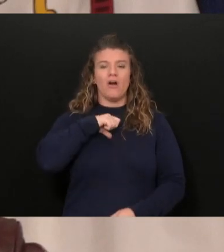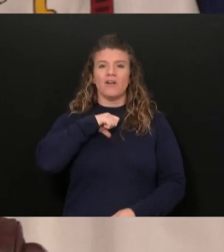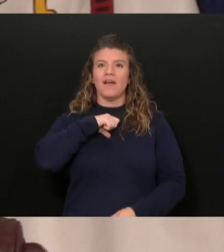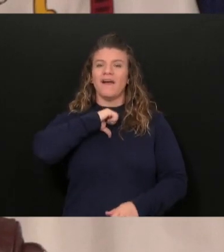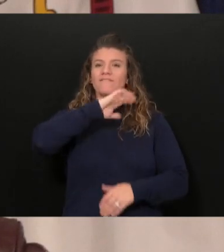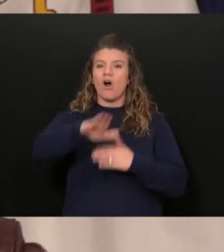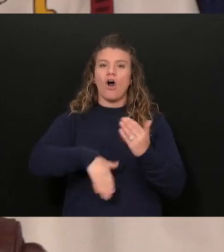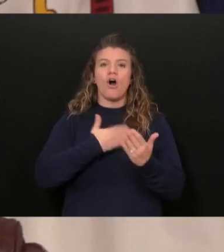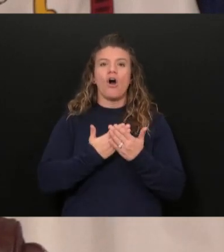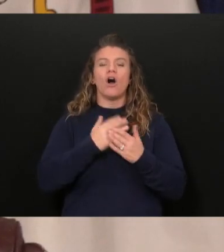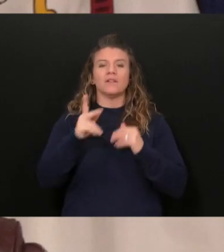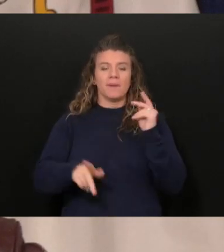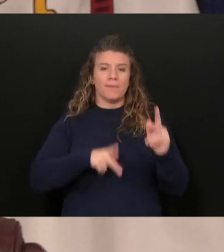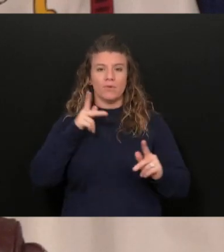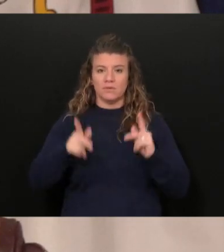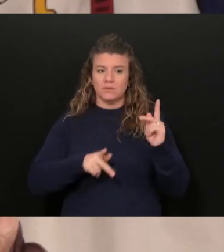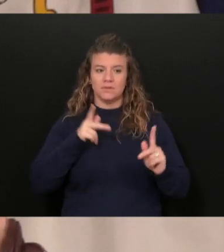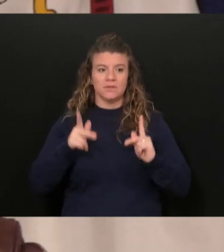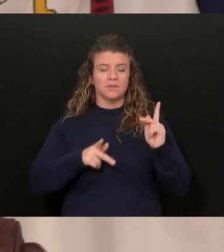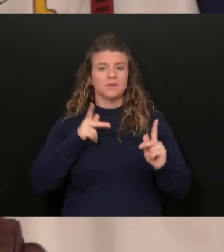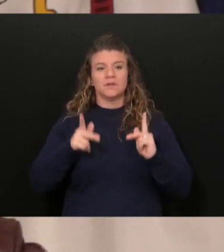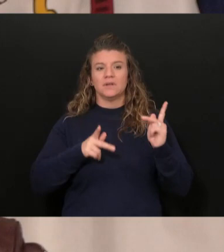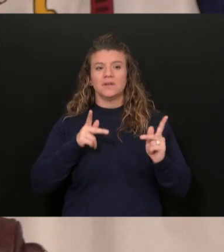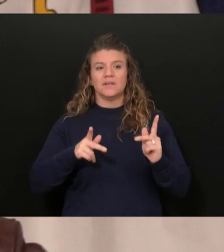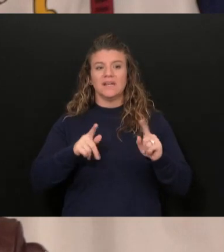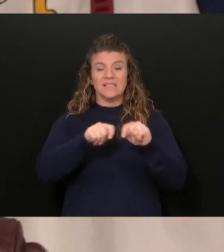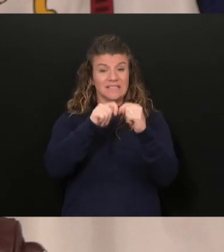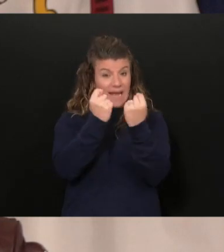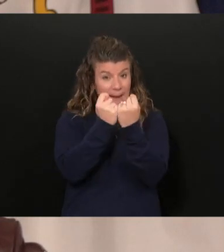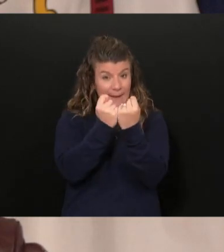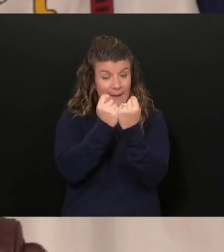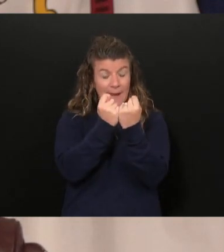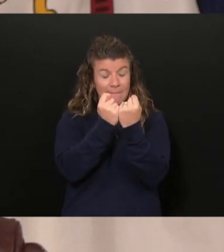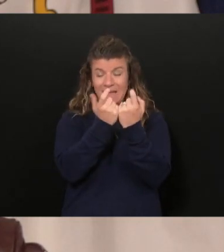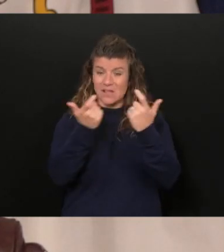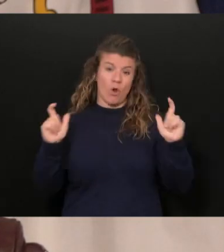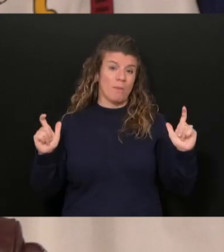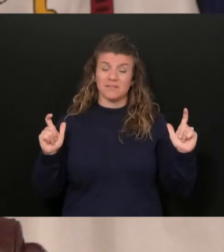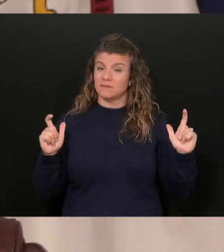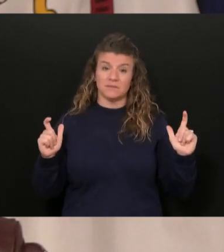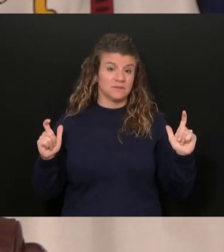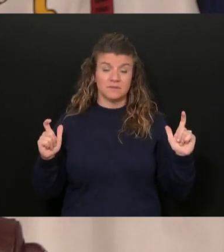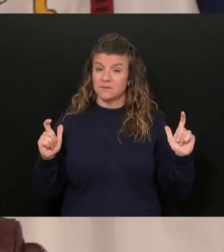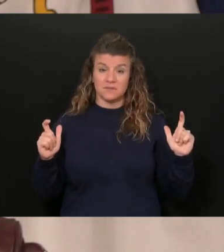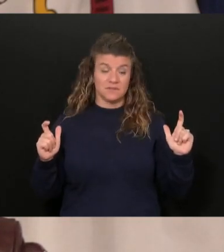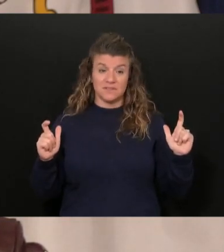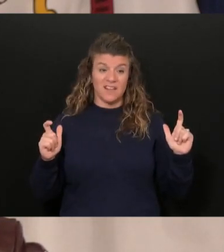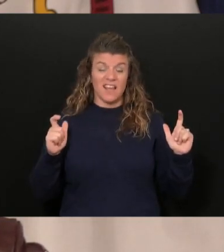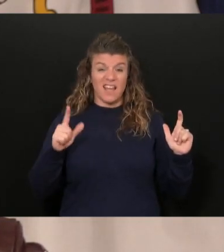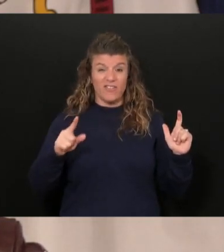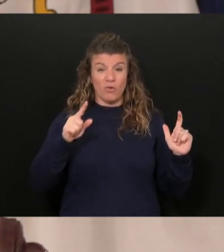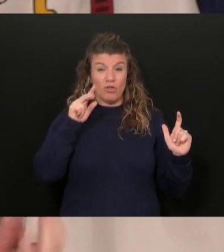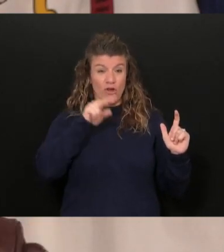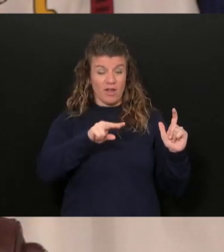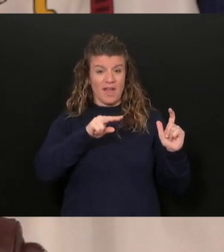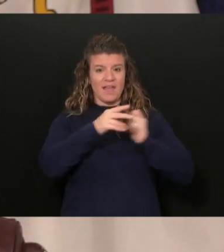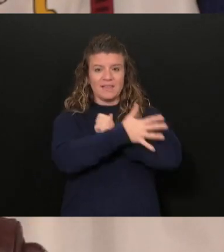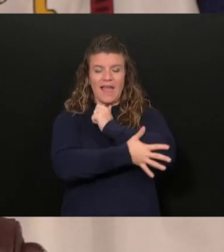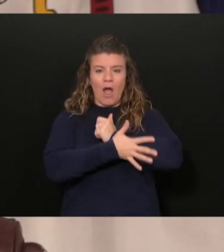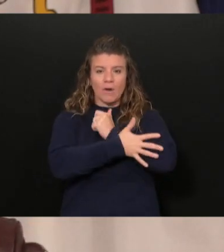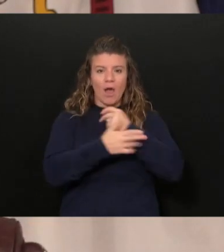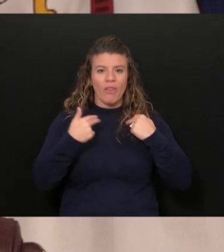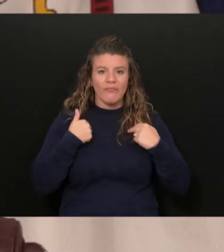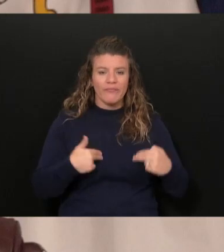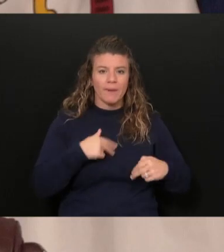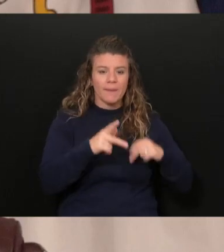everybody, and just that the team is enormous. You know, if you think of all the county health people